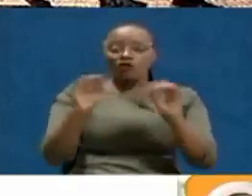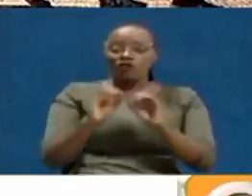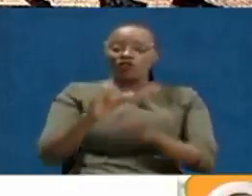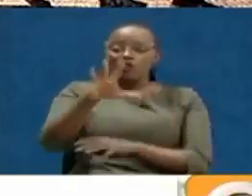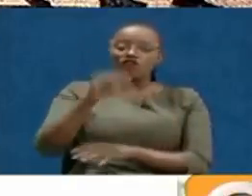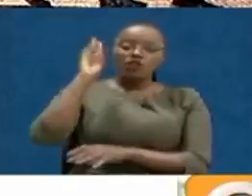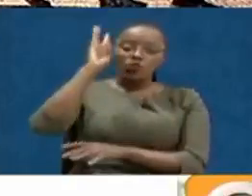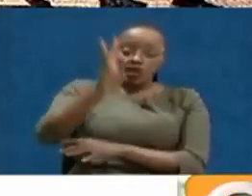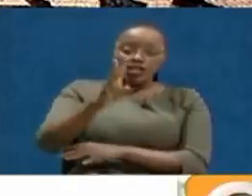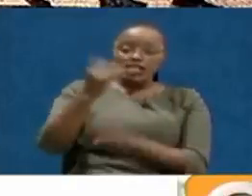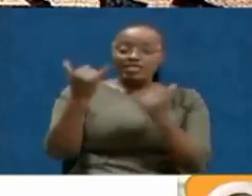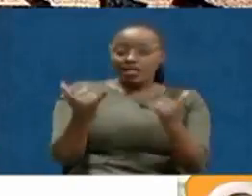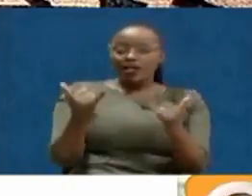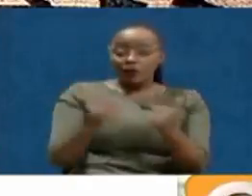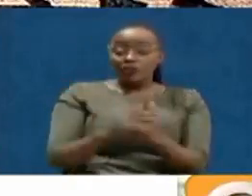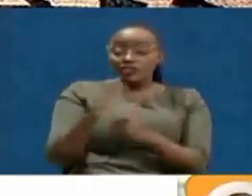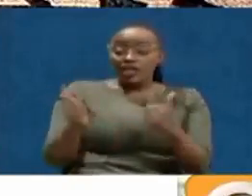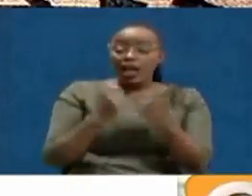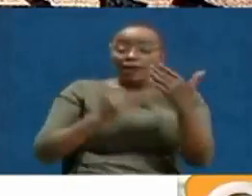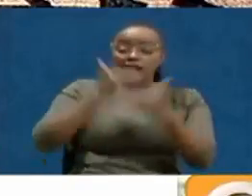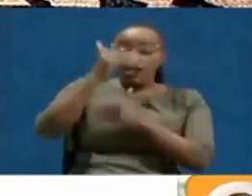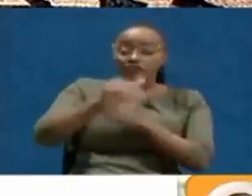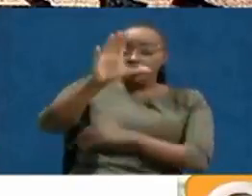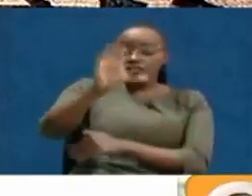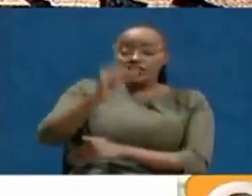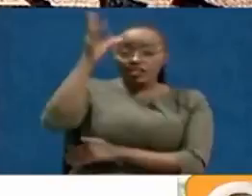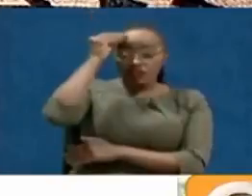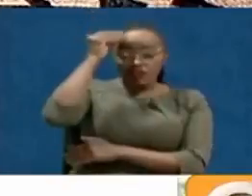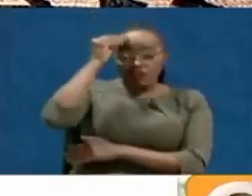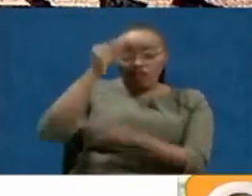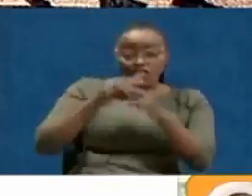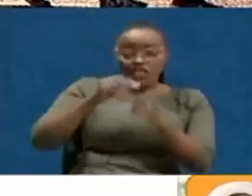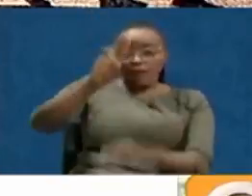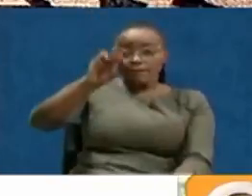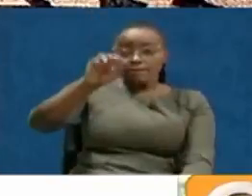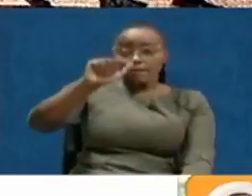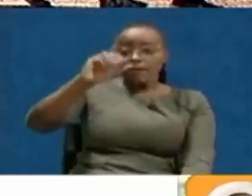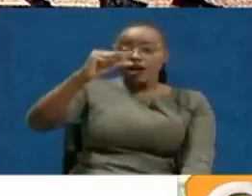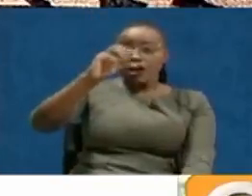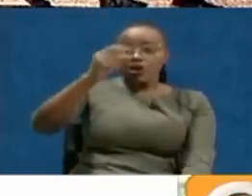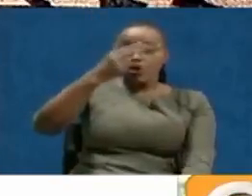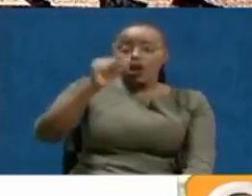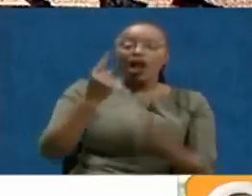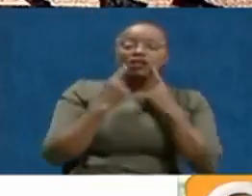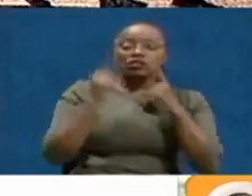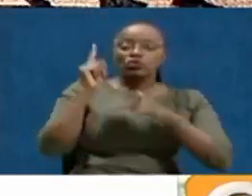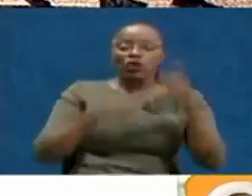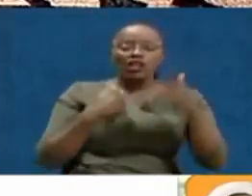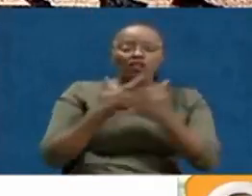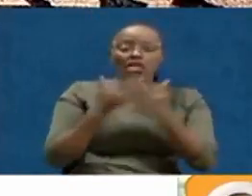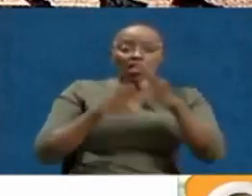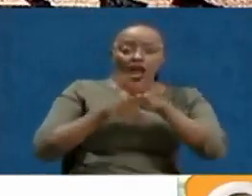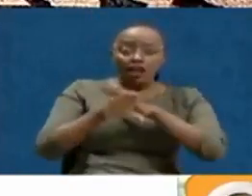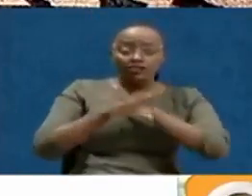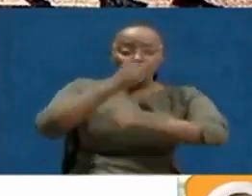be found immediately. This happening as Education Cabinet Secretary Professor George Magoha announced that there will be no access